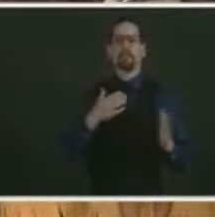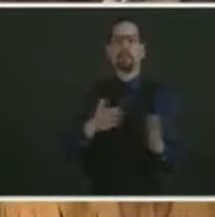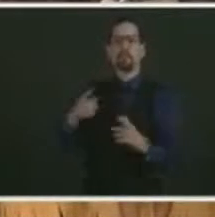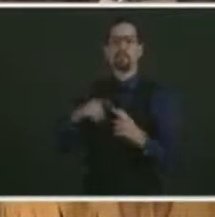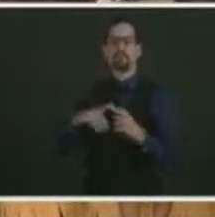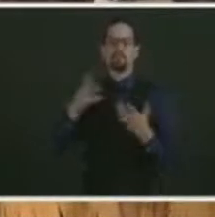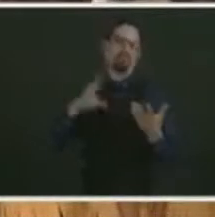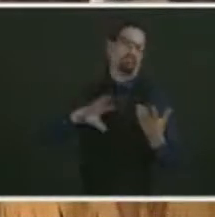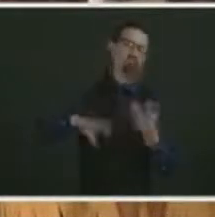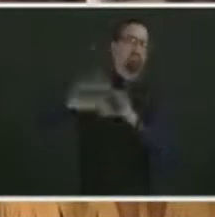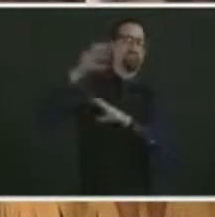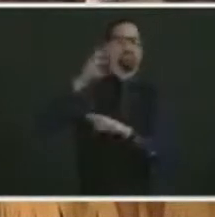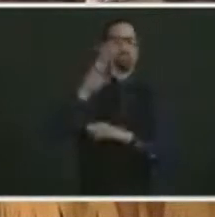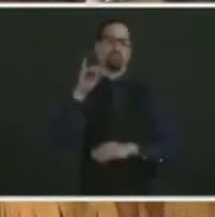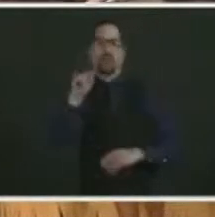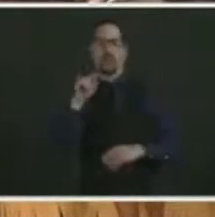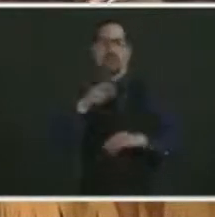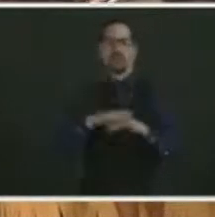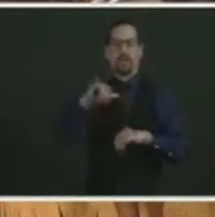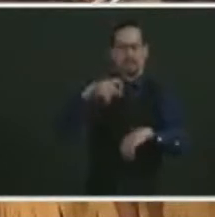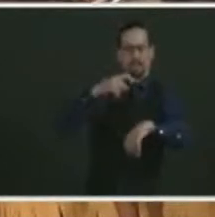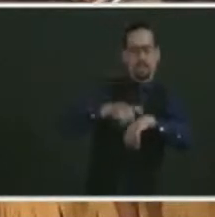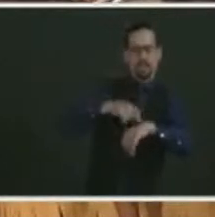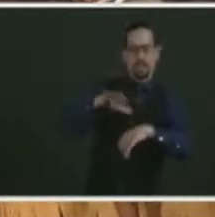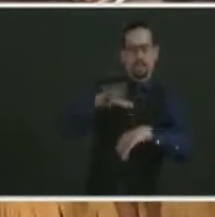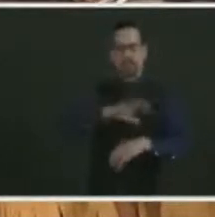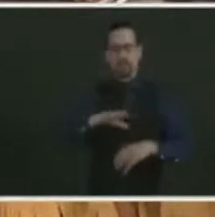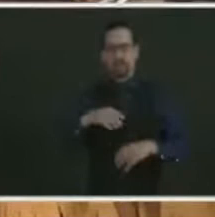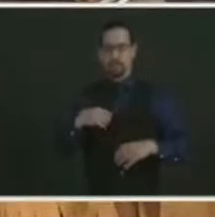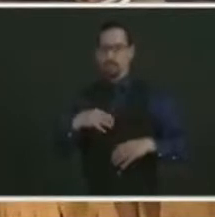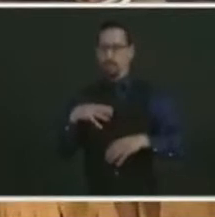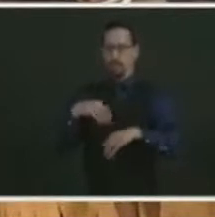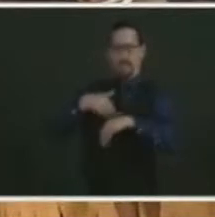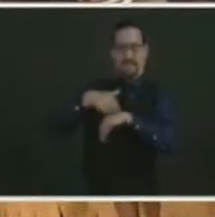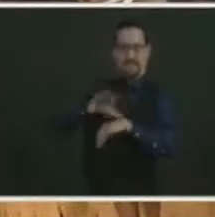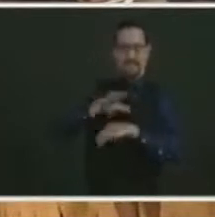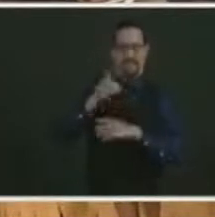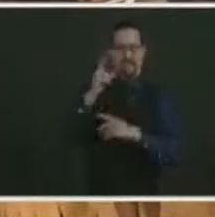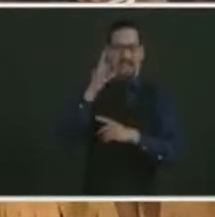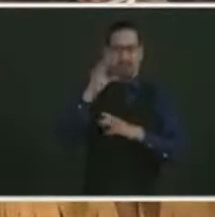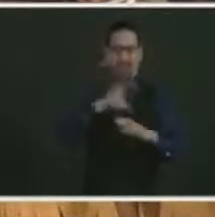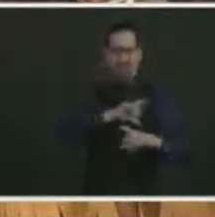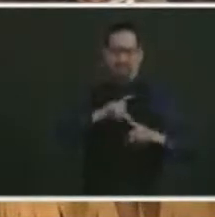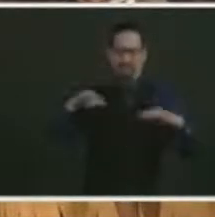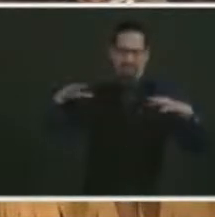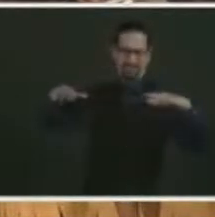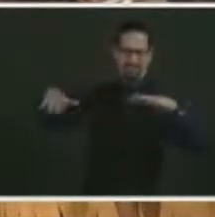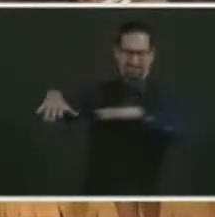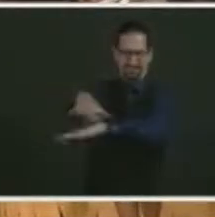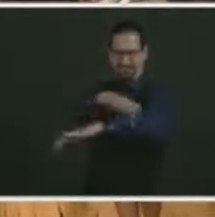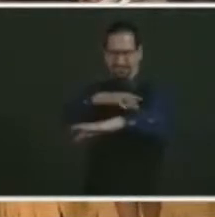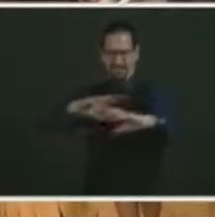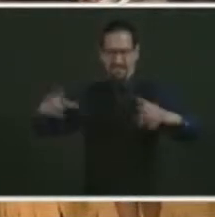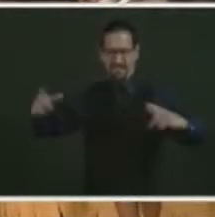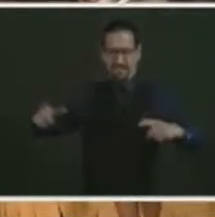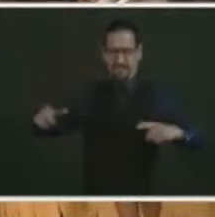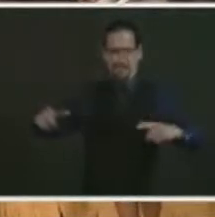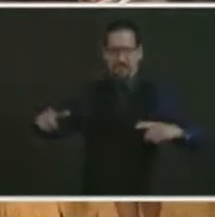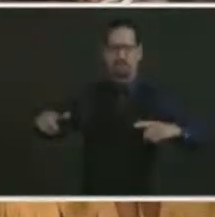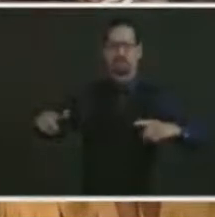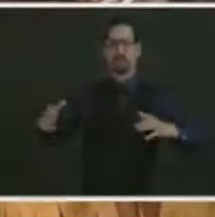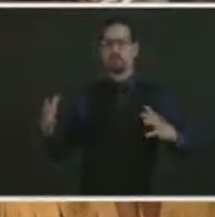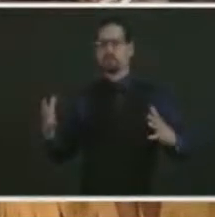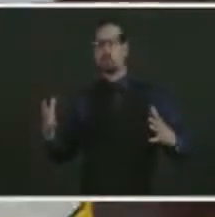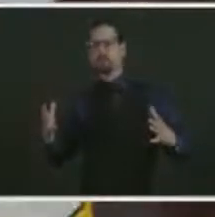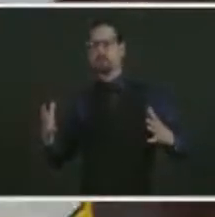time, and we have to send 100 police officers and 100 National Guardsmen? And that's obviously unsustainable in the long term. I understand it's essential